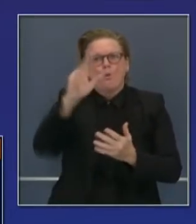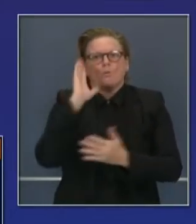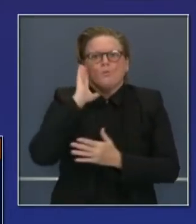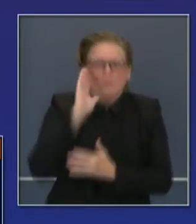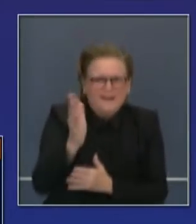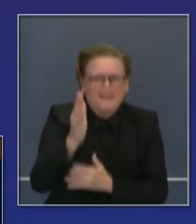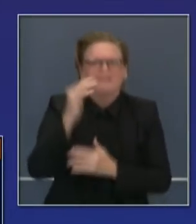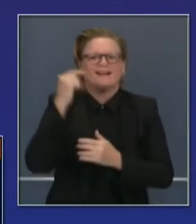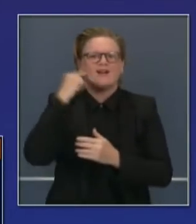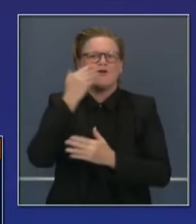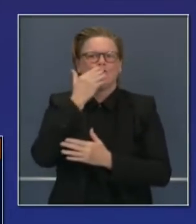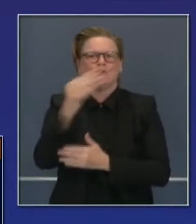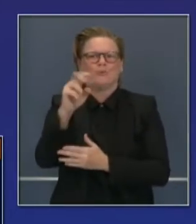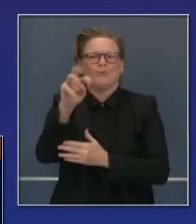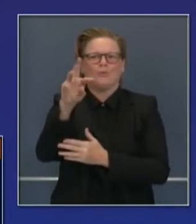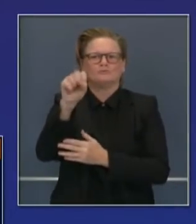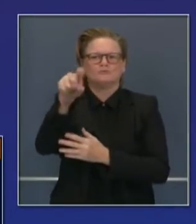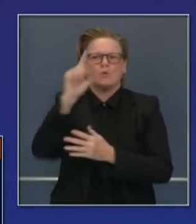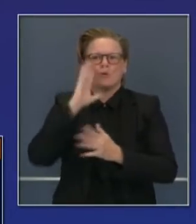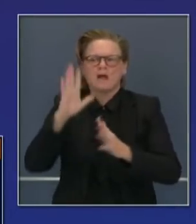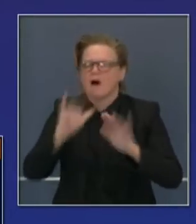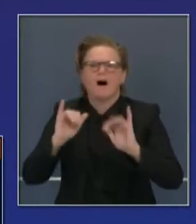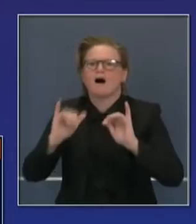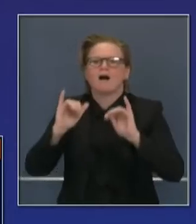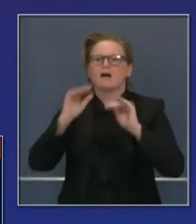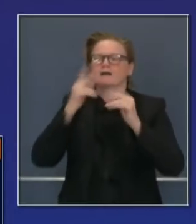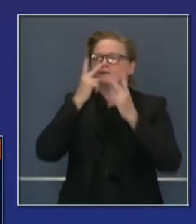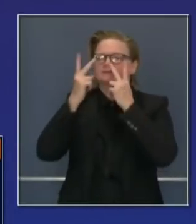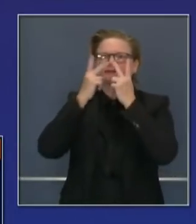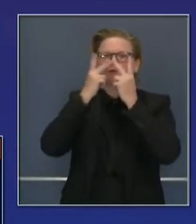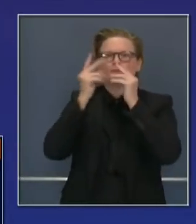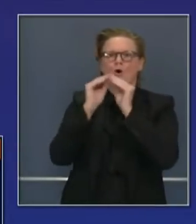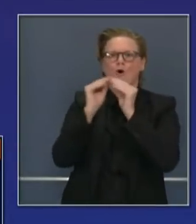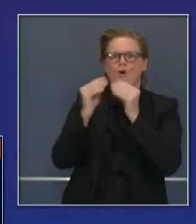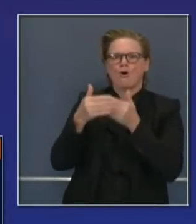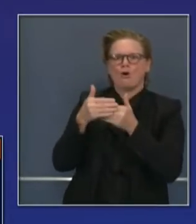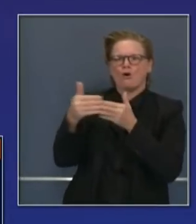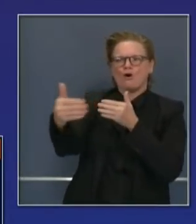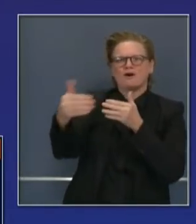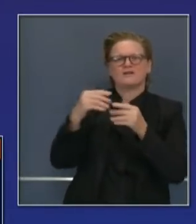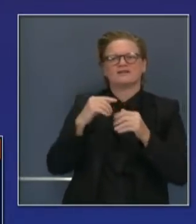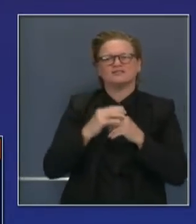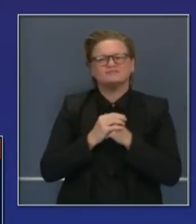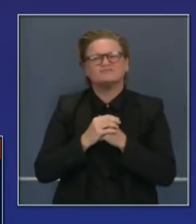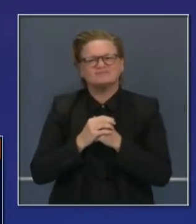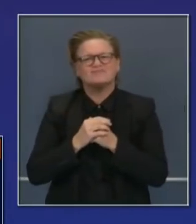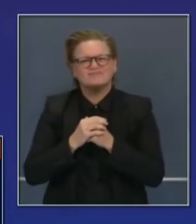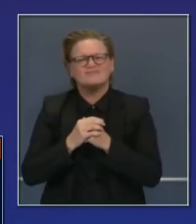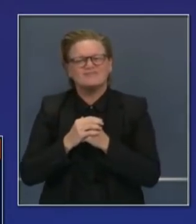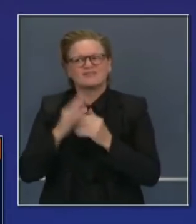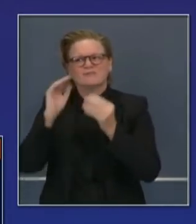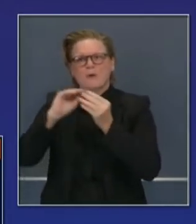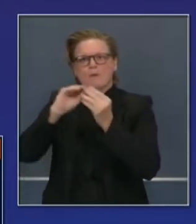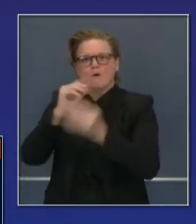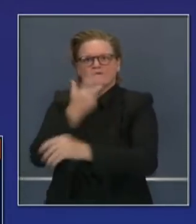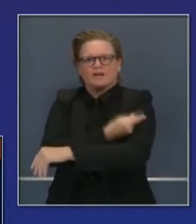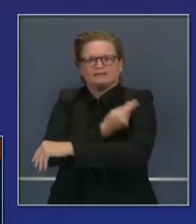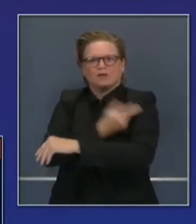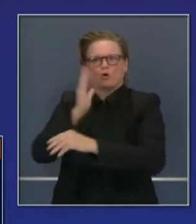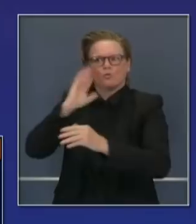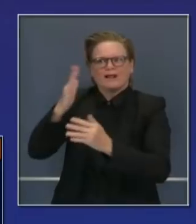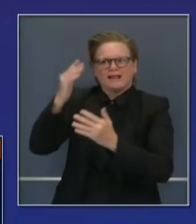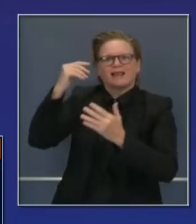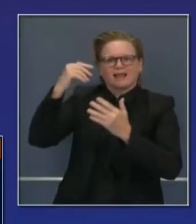news. More and more vaccines will be arriving January, February, March. More and more individuals will